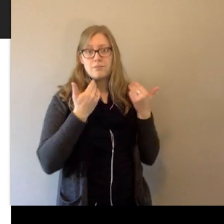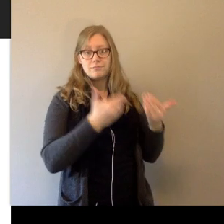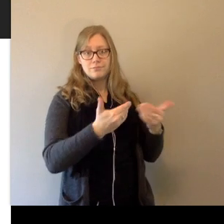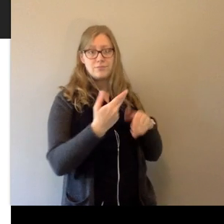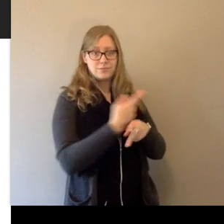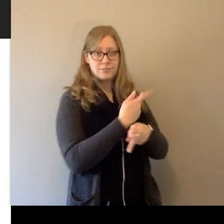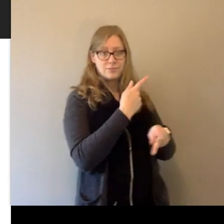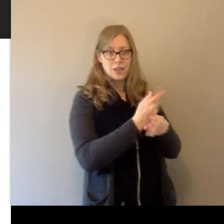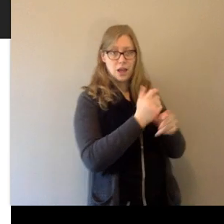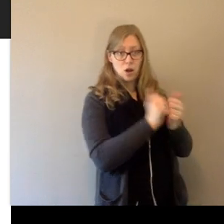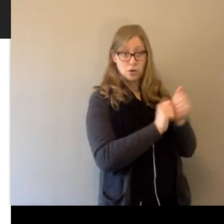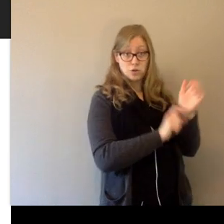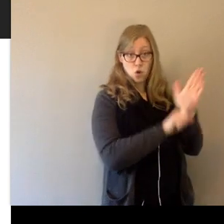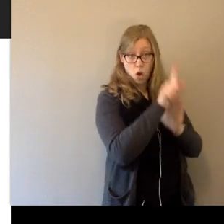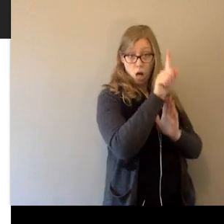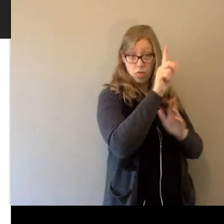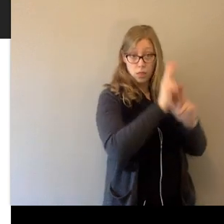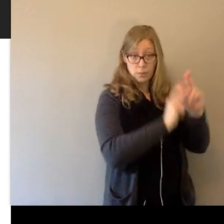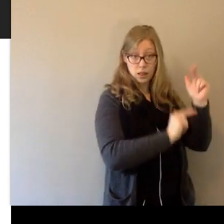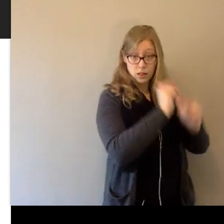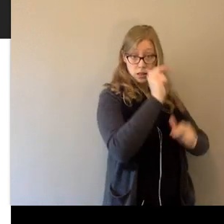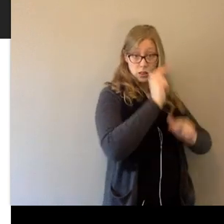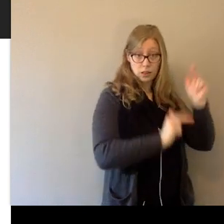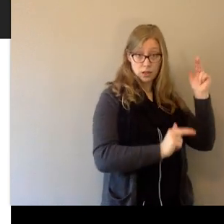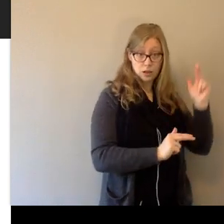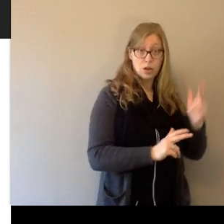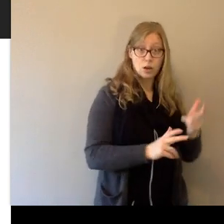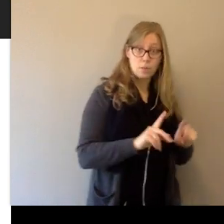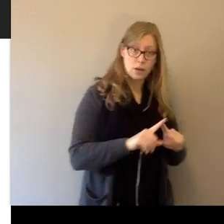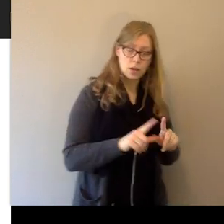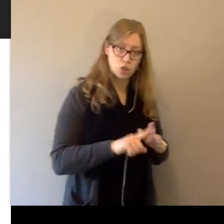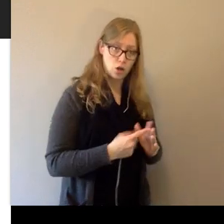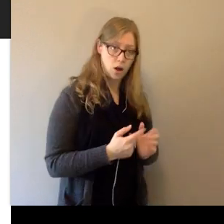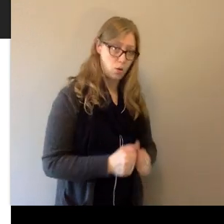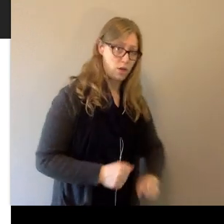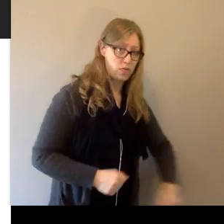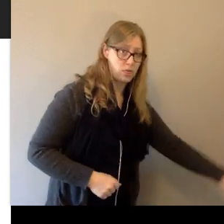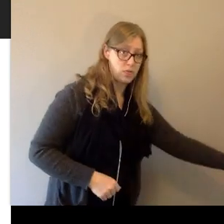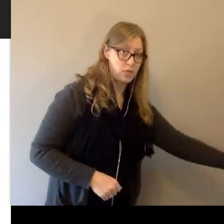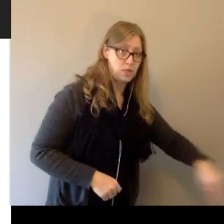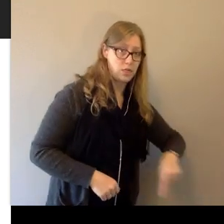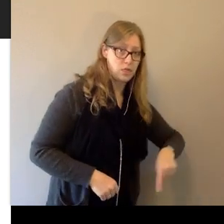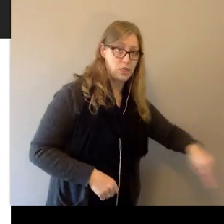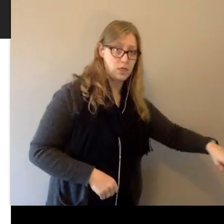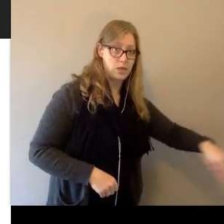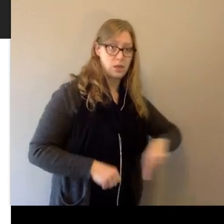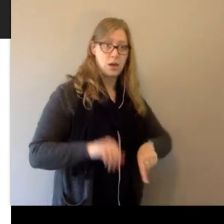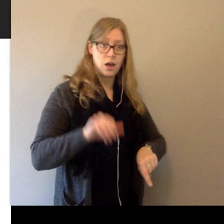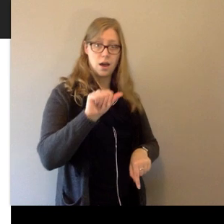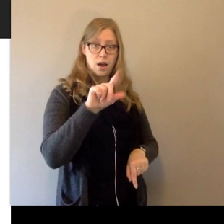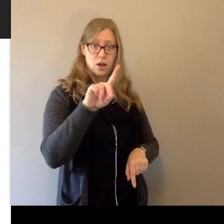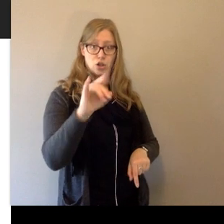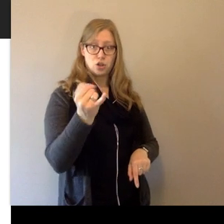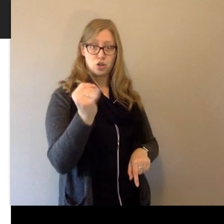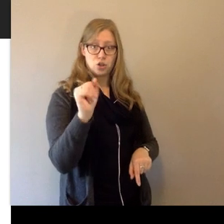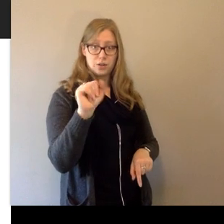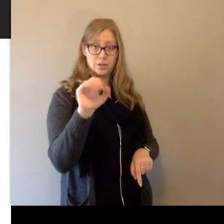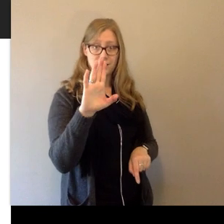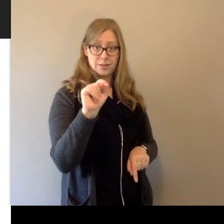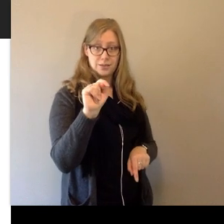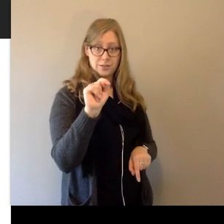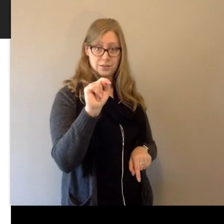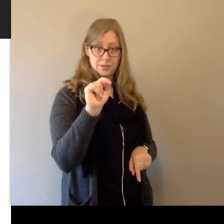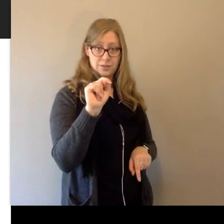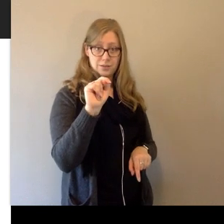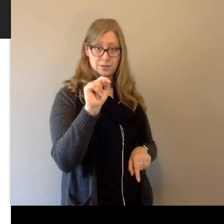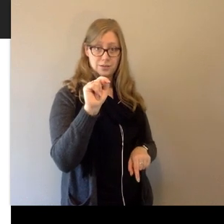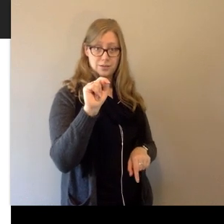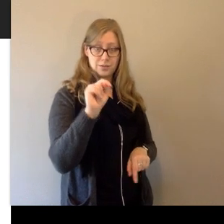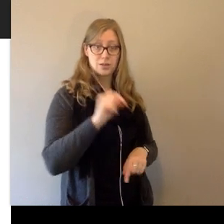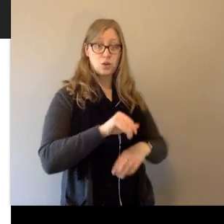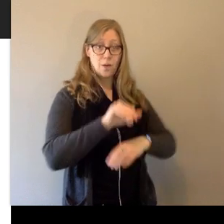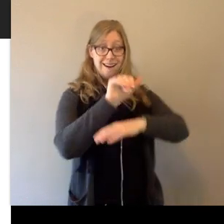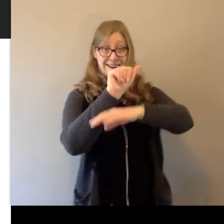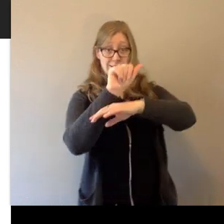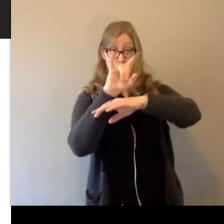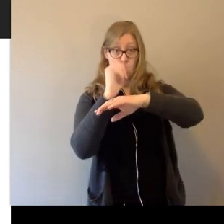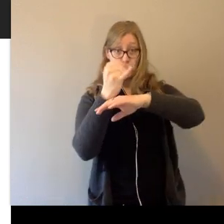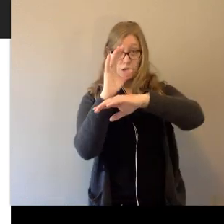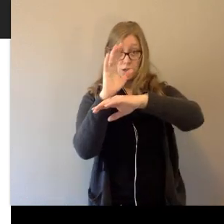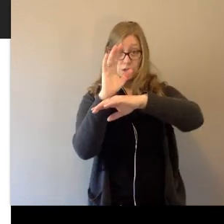So adjacent over hypotenuse ratio, and that is 0.75. So I'm going to say,